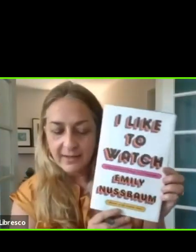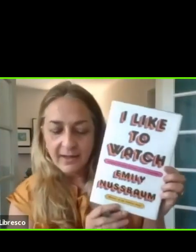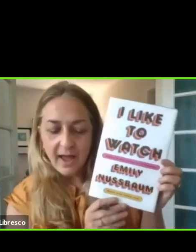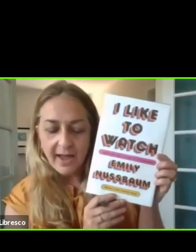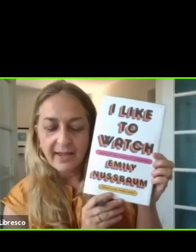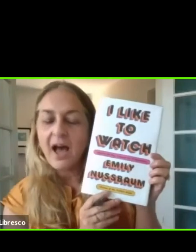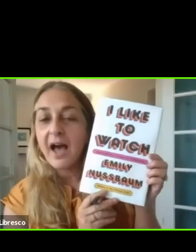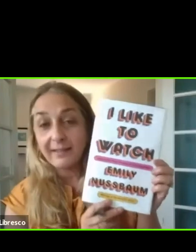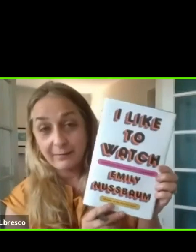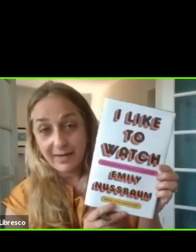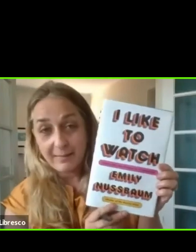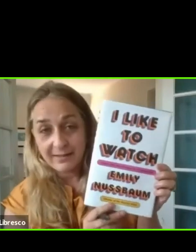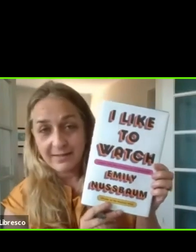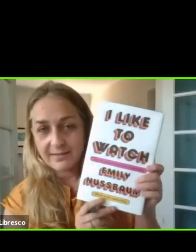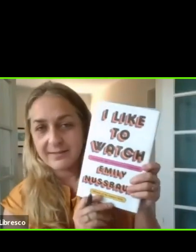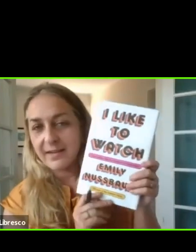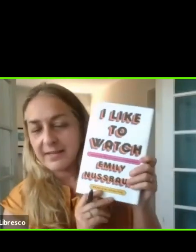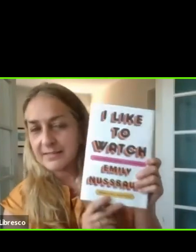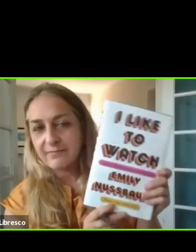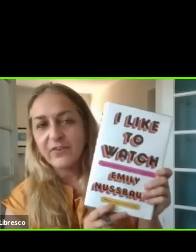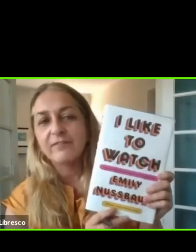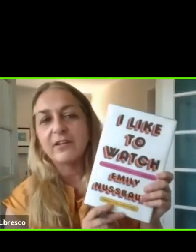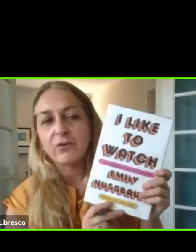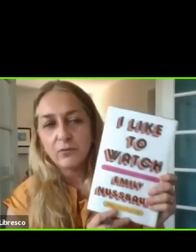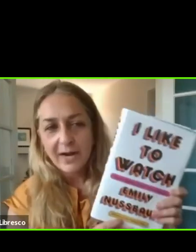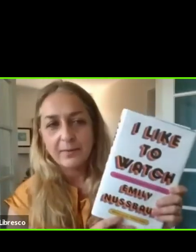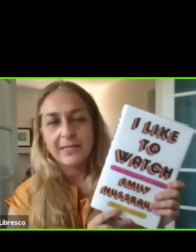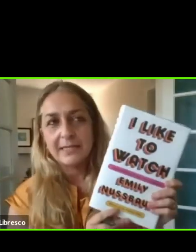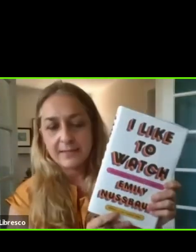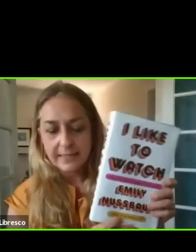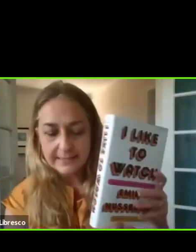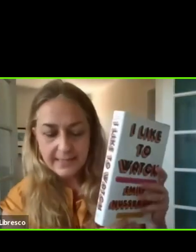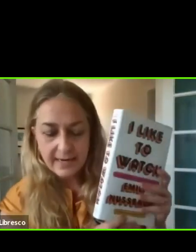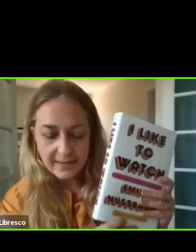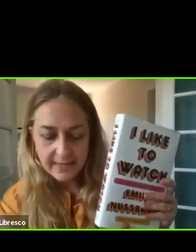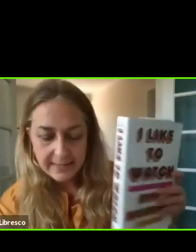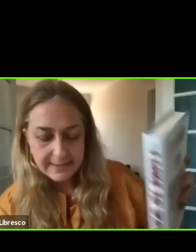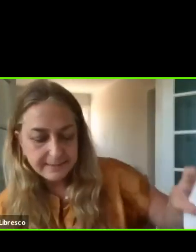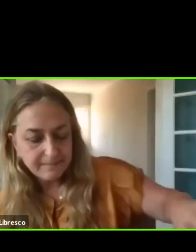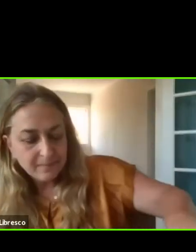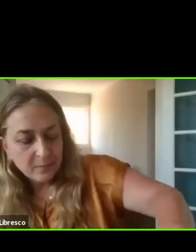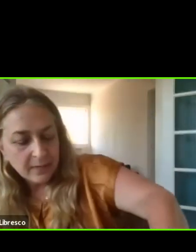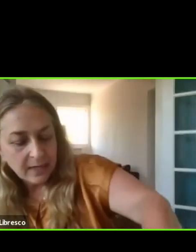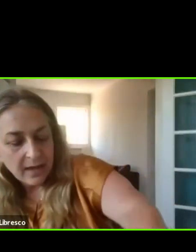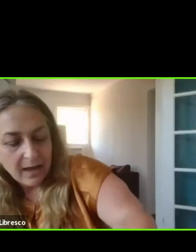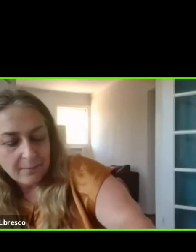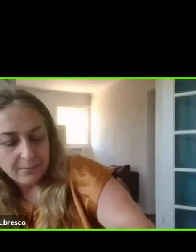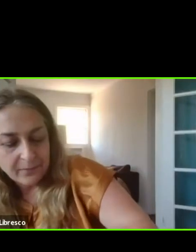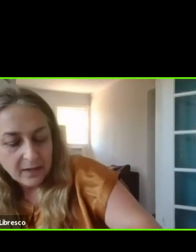it, I highly recommend this. It's full of incredible insights and essays.